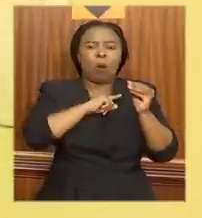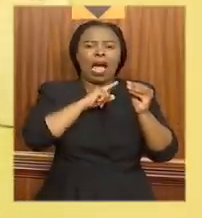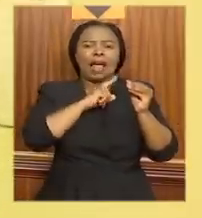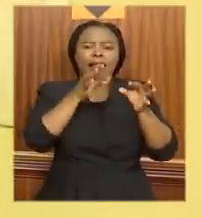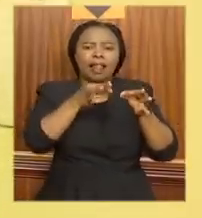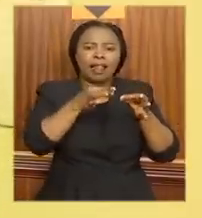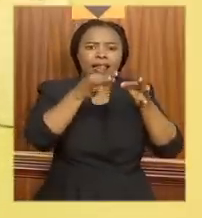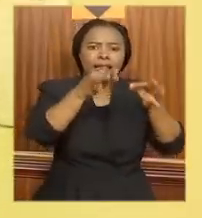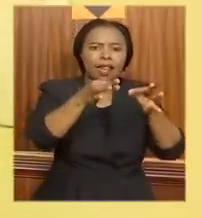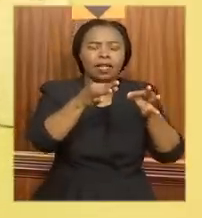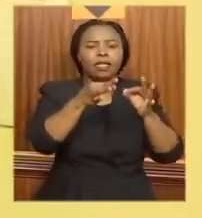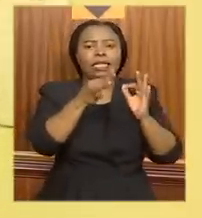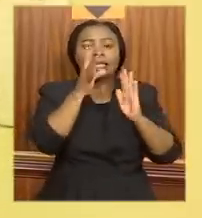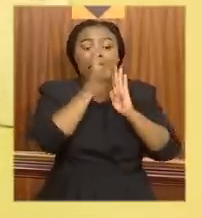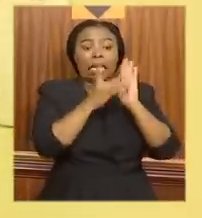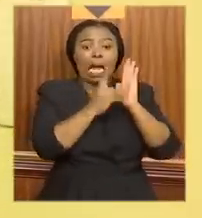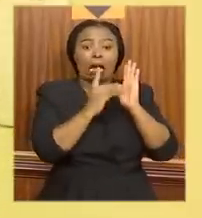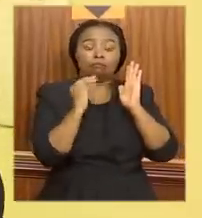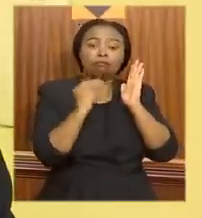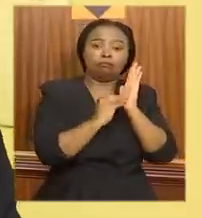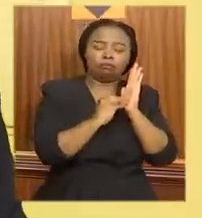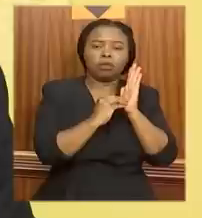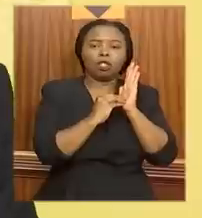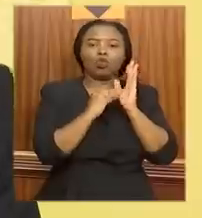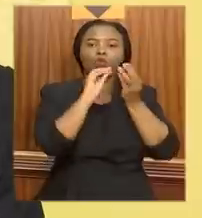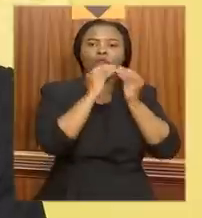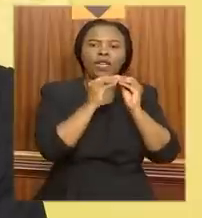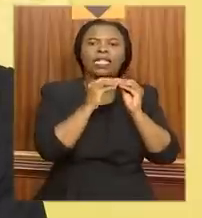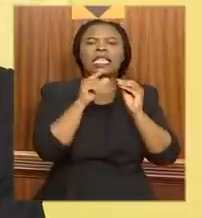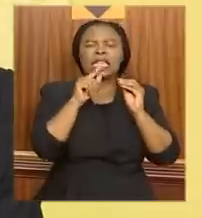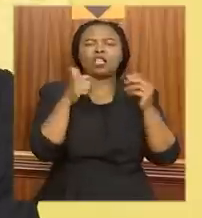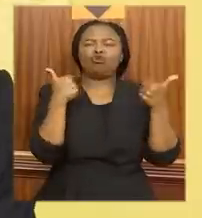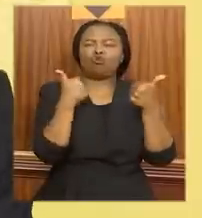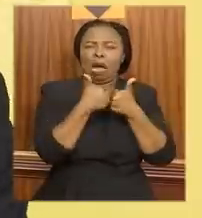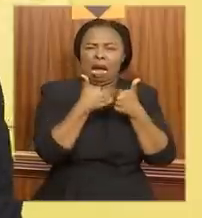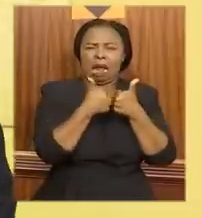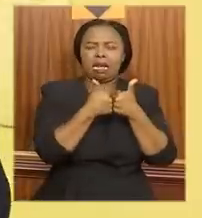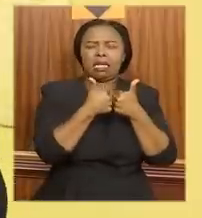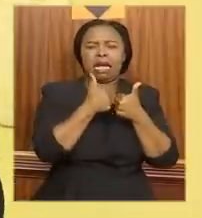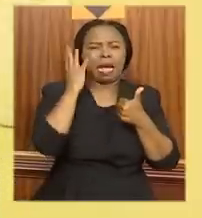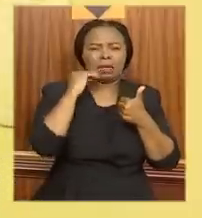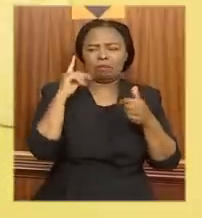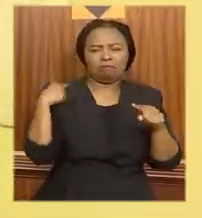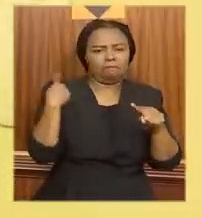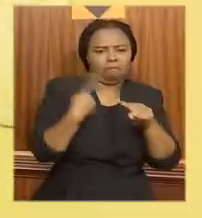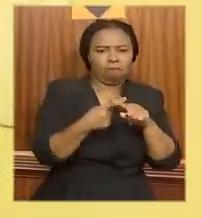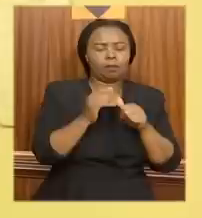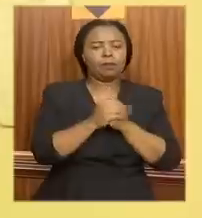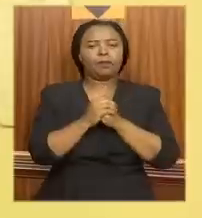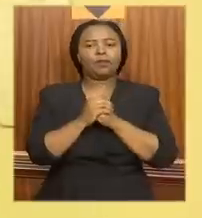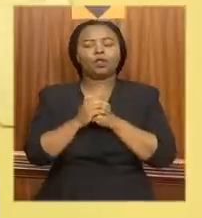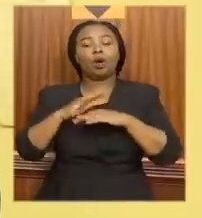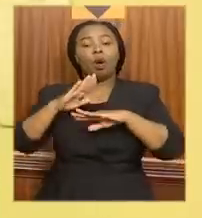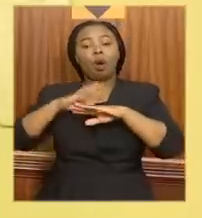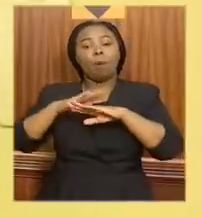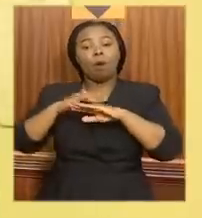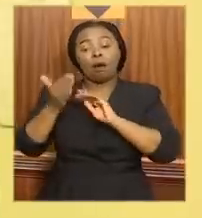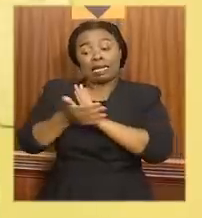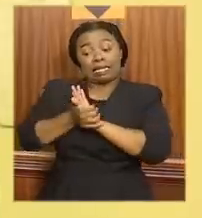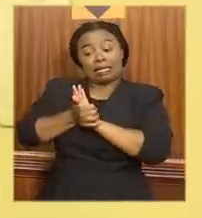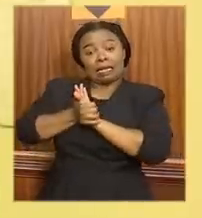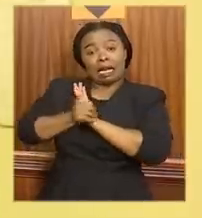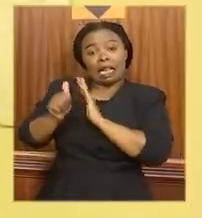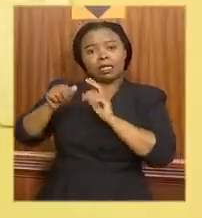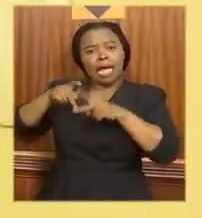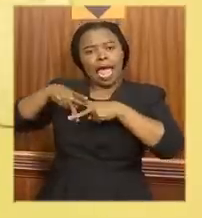delays. One of the challenges that Eskom has faced has been the shortage of skilled personnel and